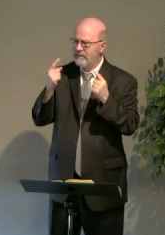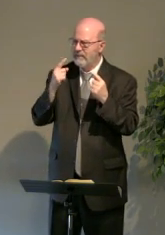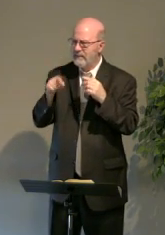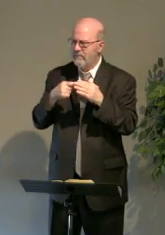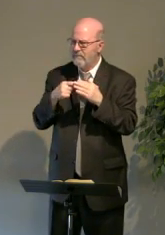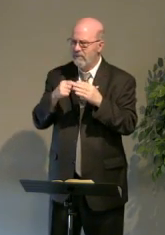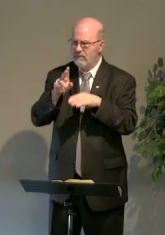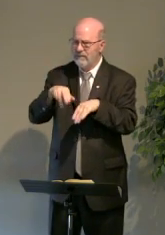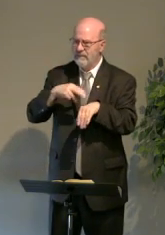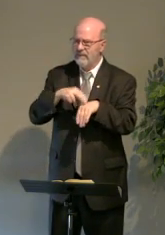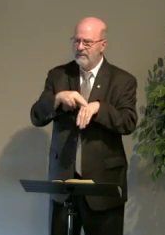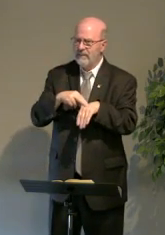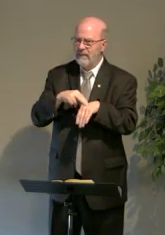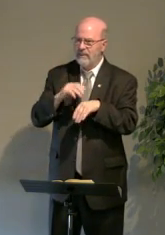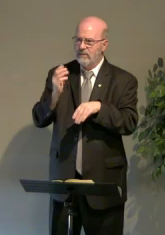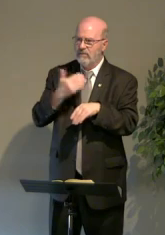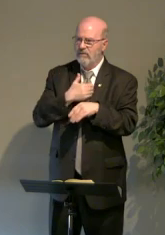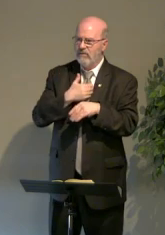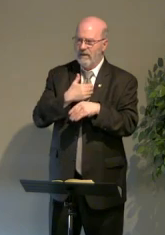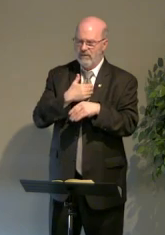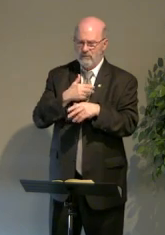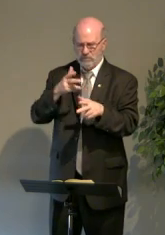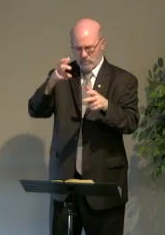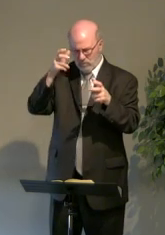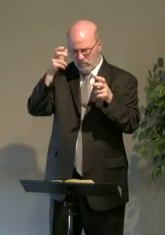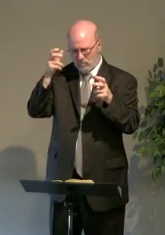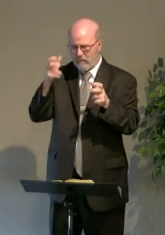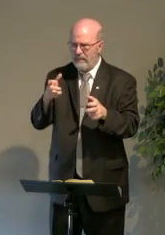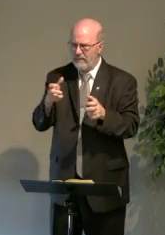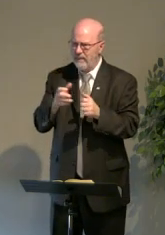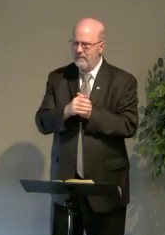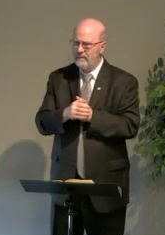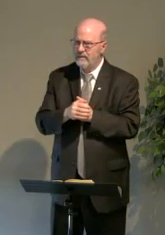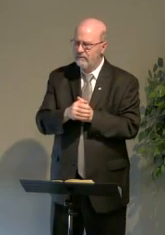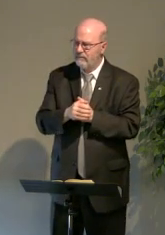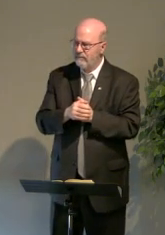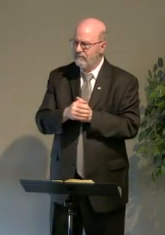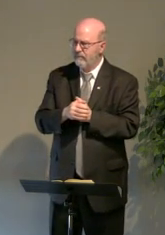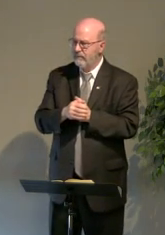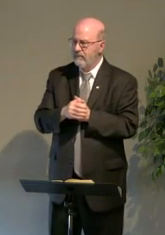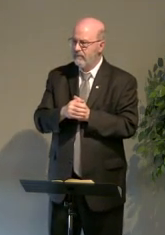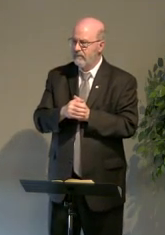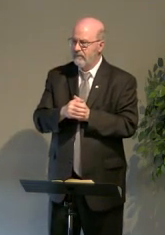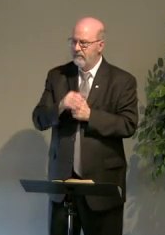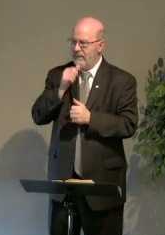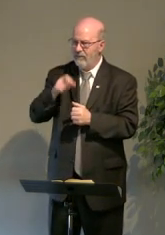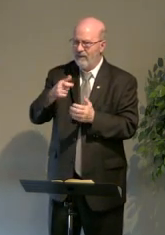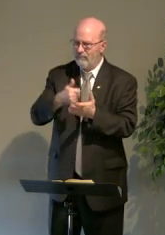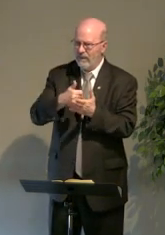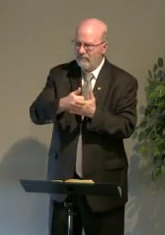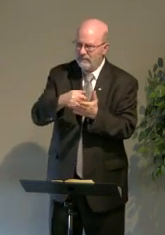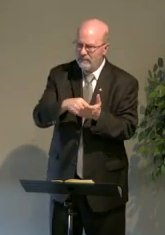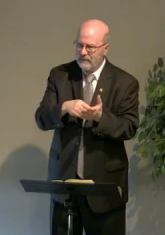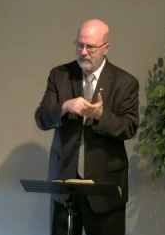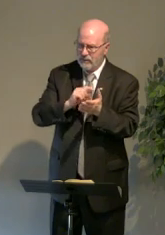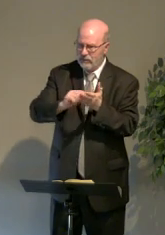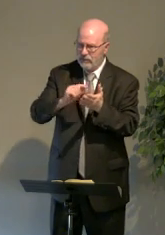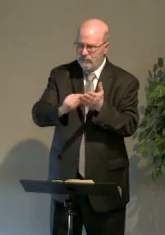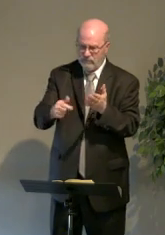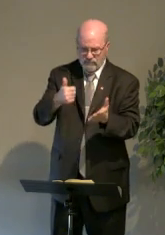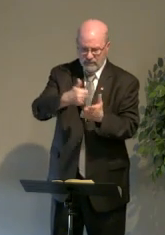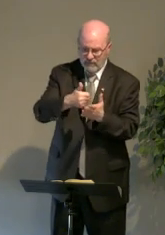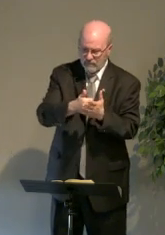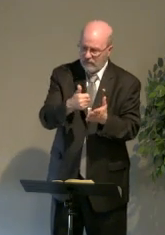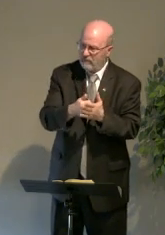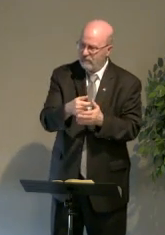the nature of our depravity. It's not that I have to emphasize this. The scripture